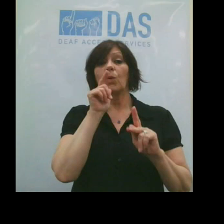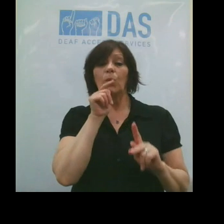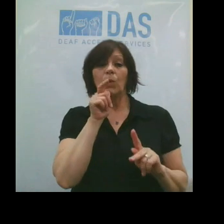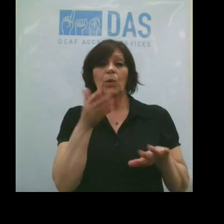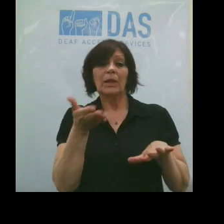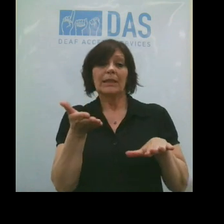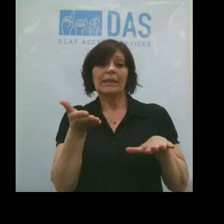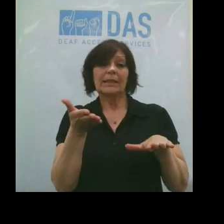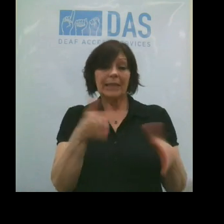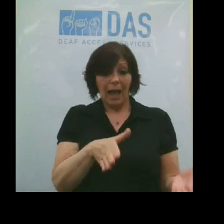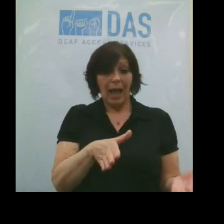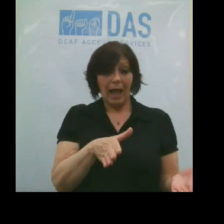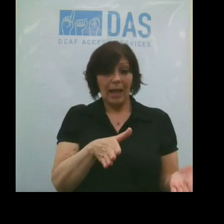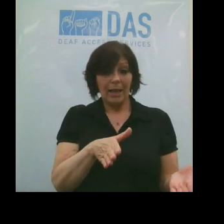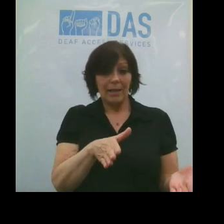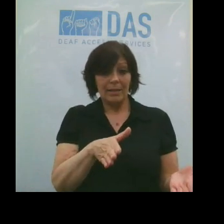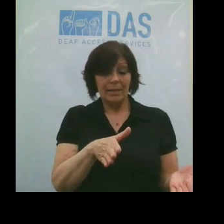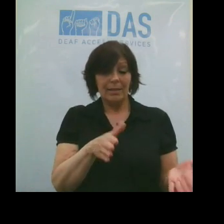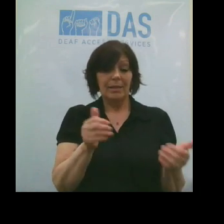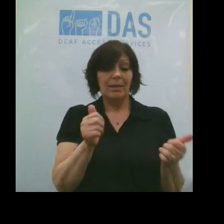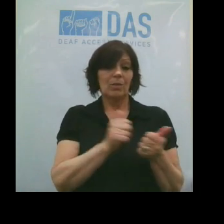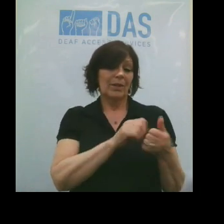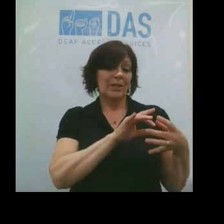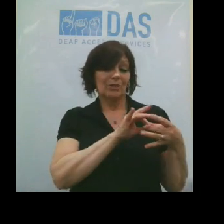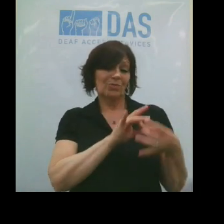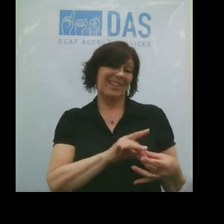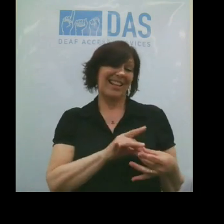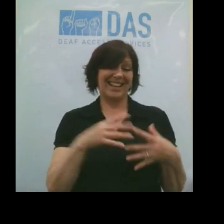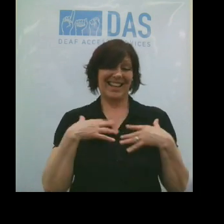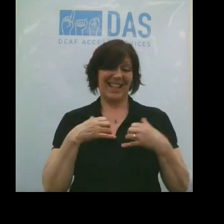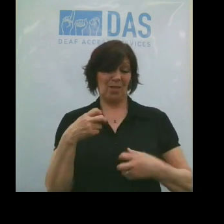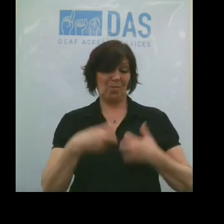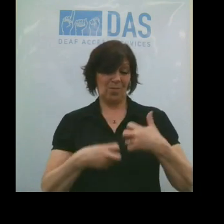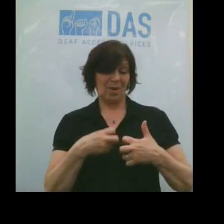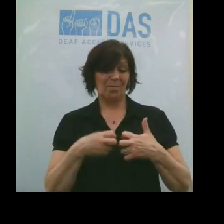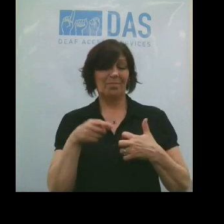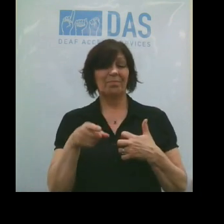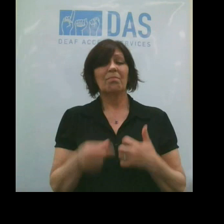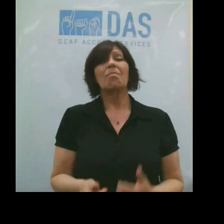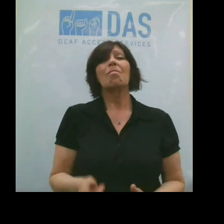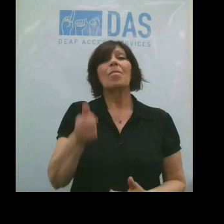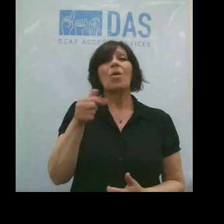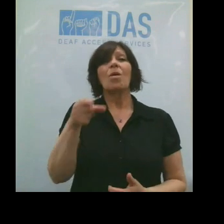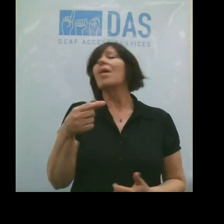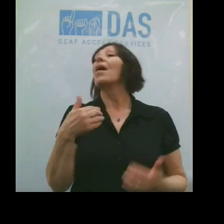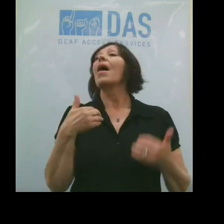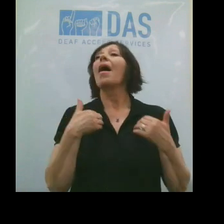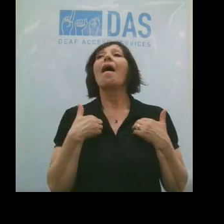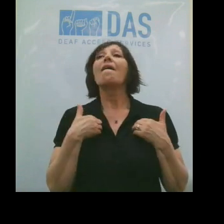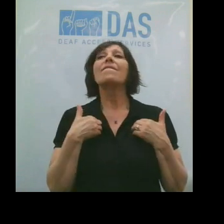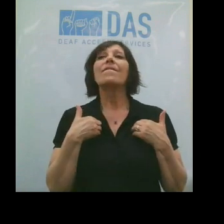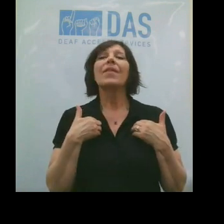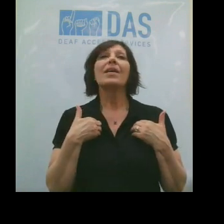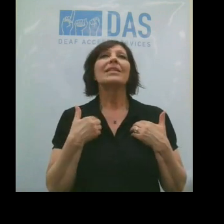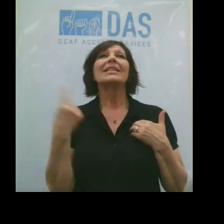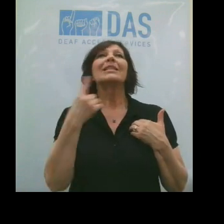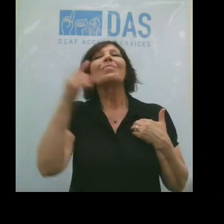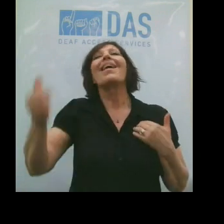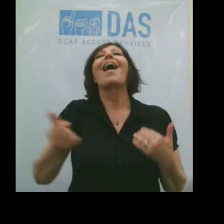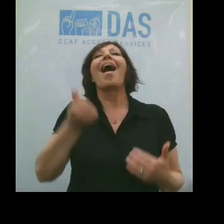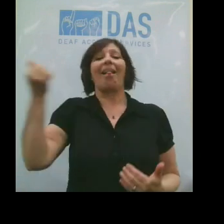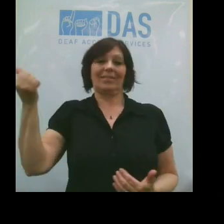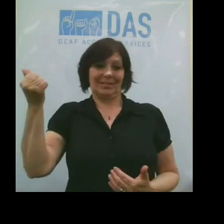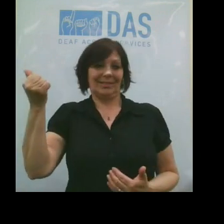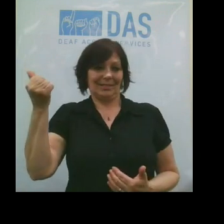with COVID-19 related health problems, most of them have some type of comorbidity. And so you can